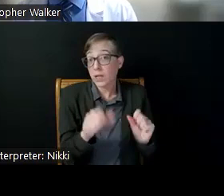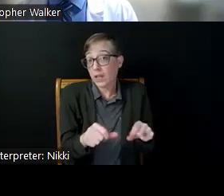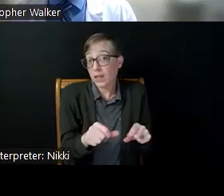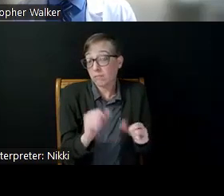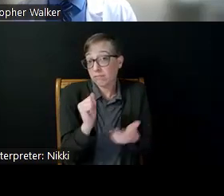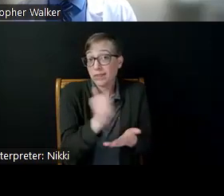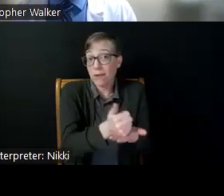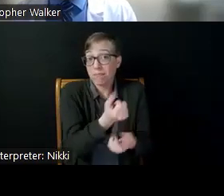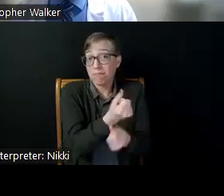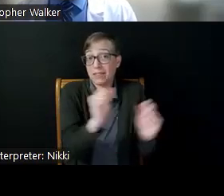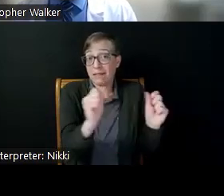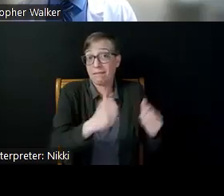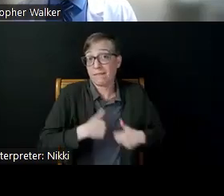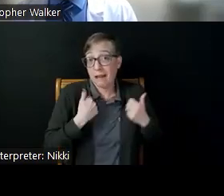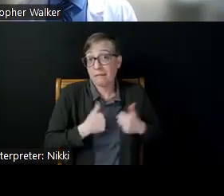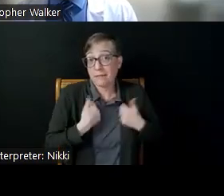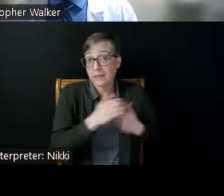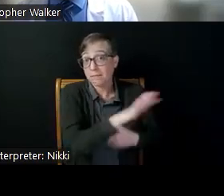lives.